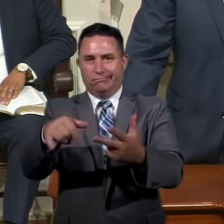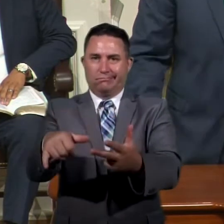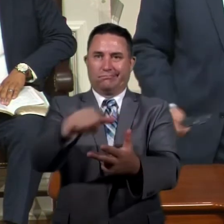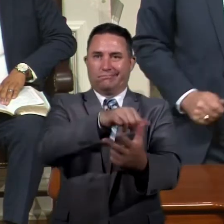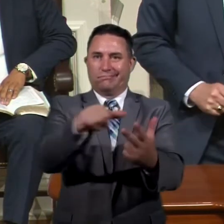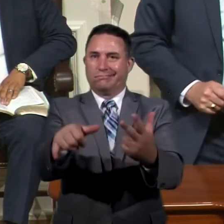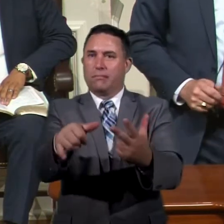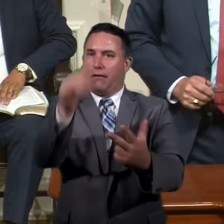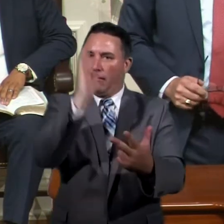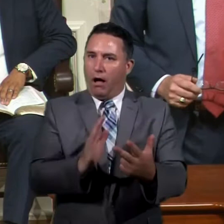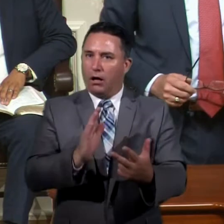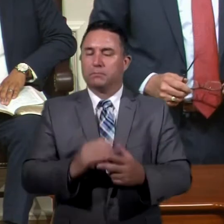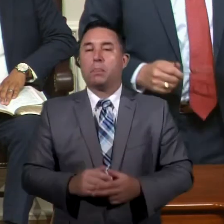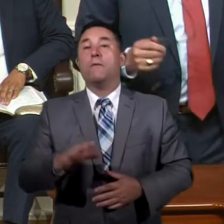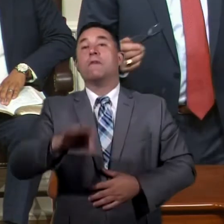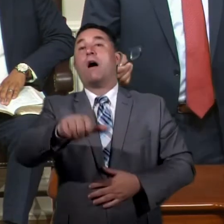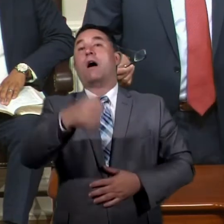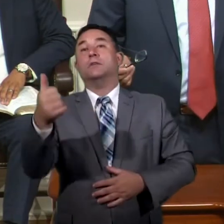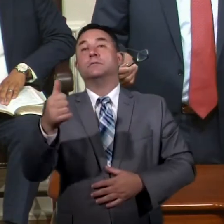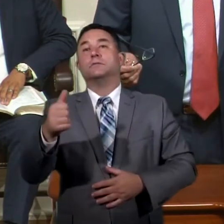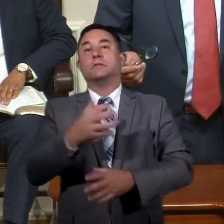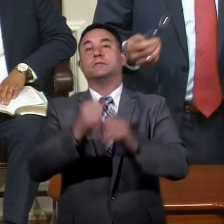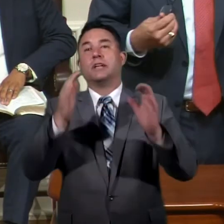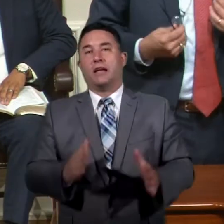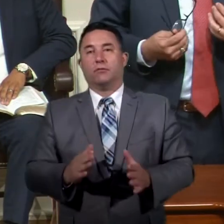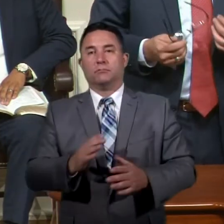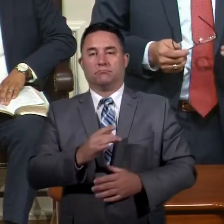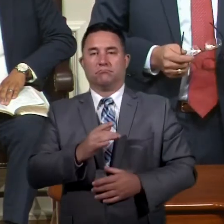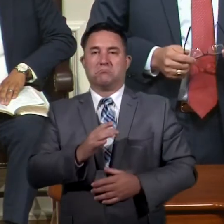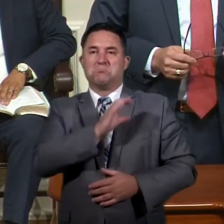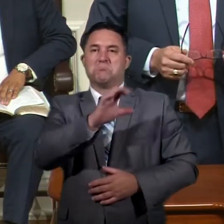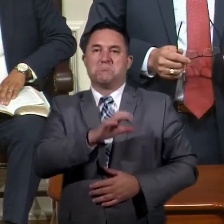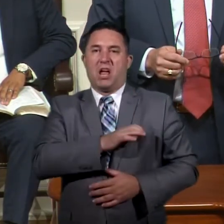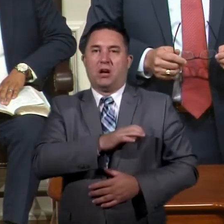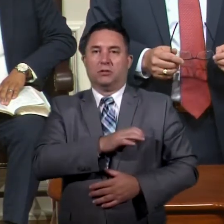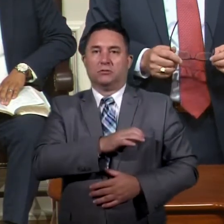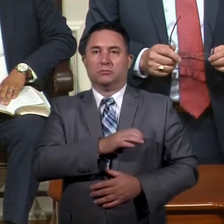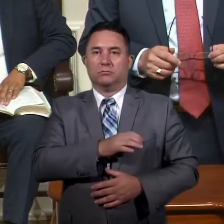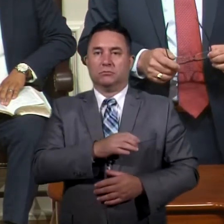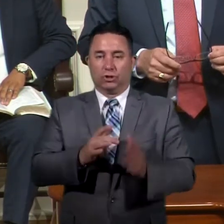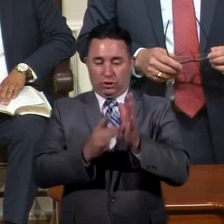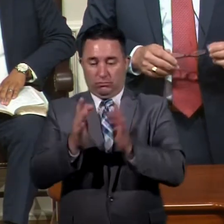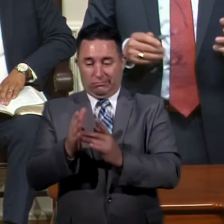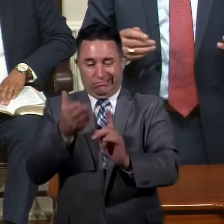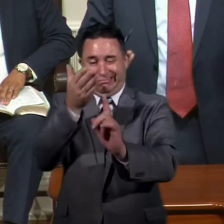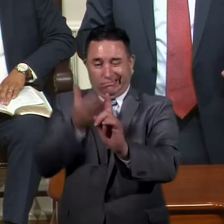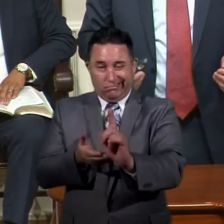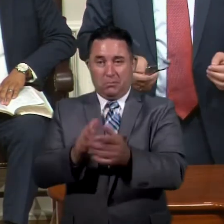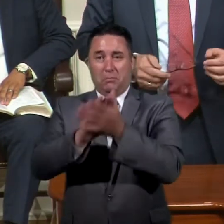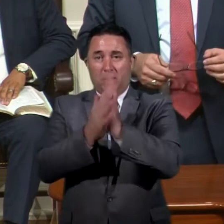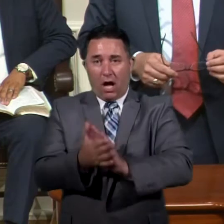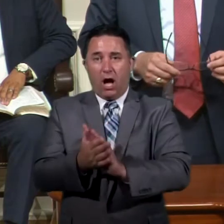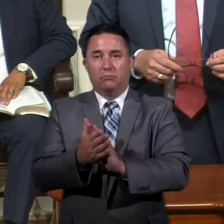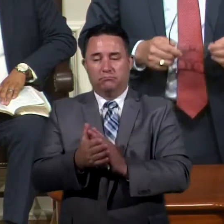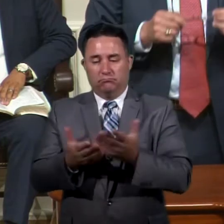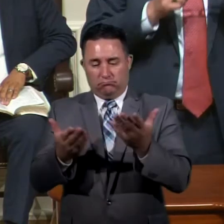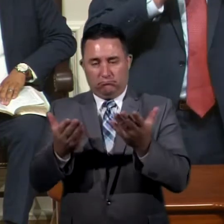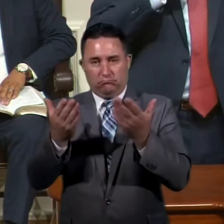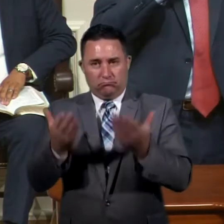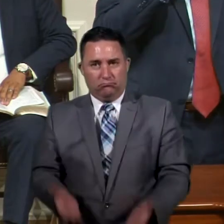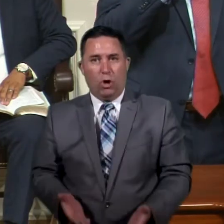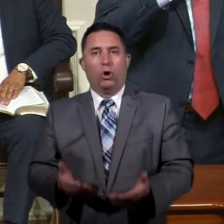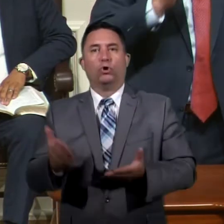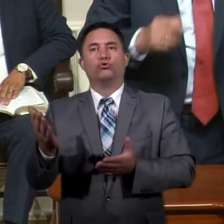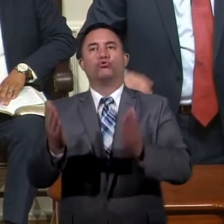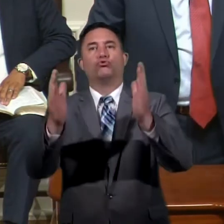Dios. We find something else about our Savior, an attribute about him that we can emulate, and that's he took upon him the form of a servant. Y otro atributo que